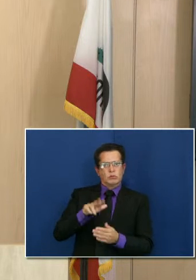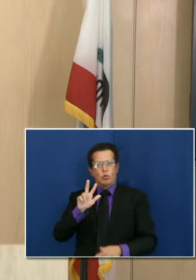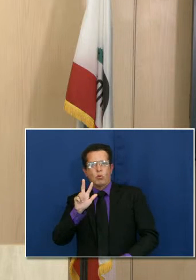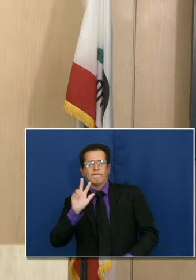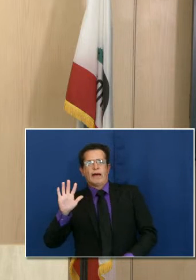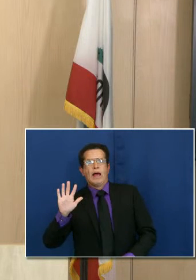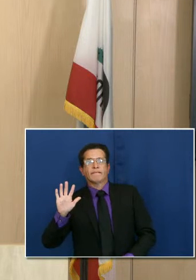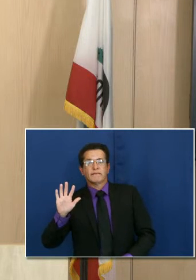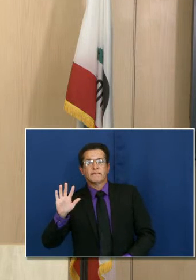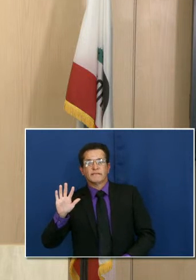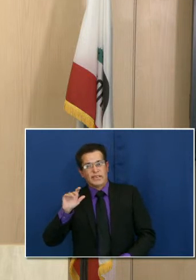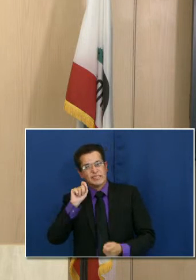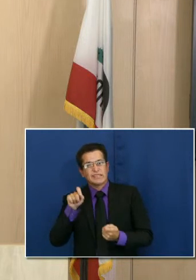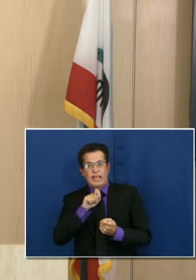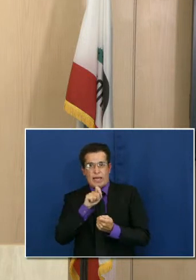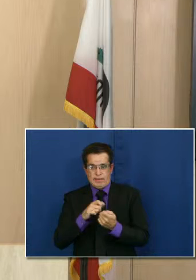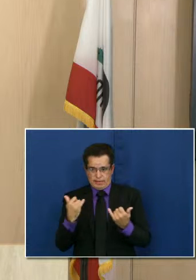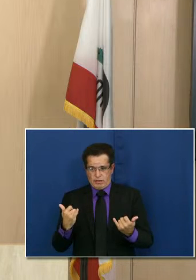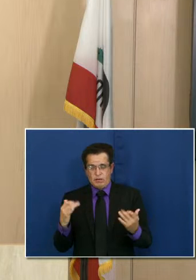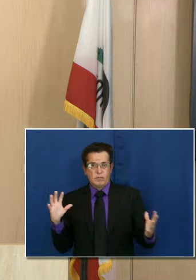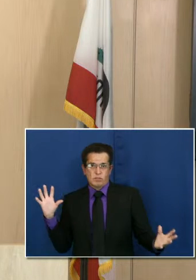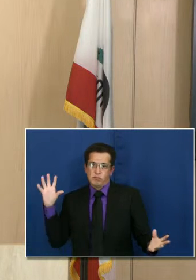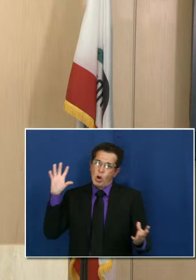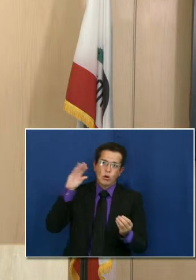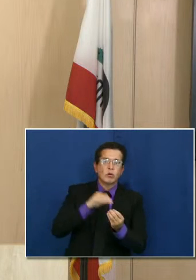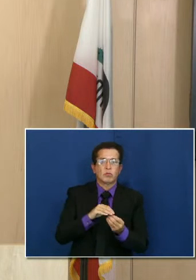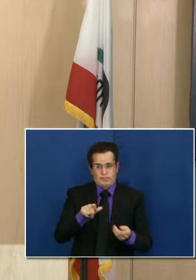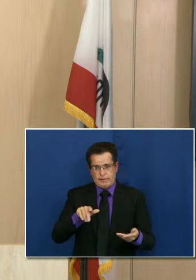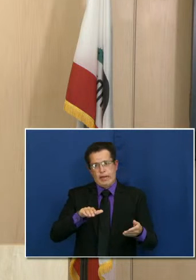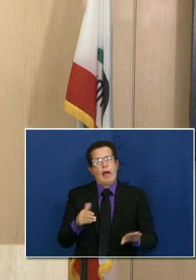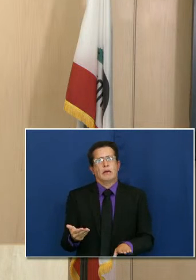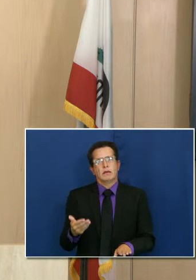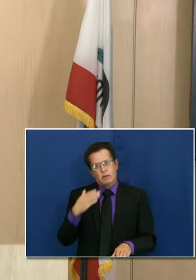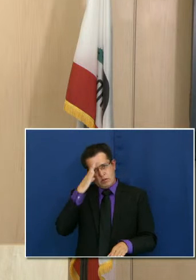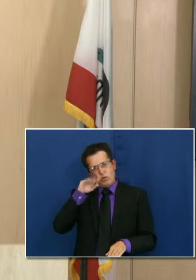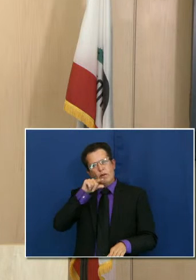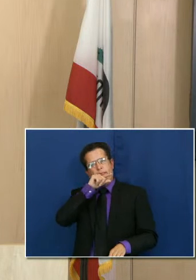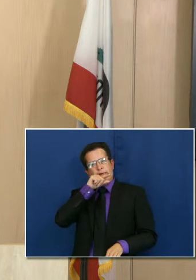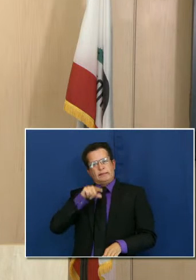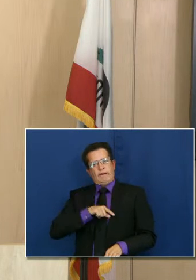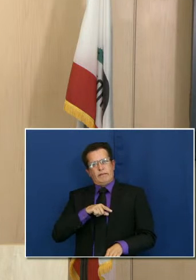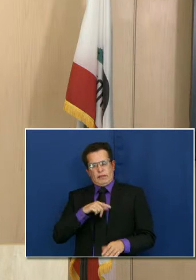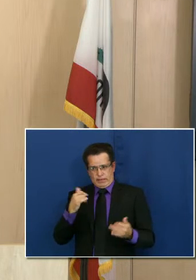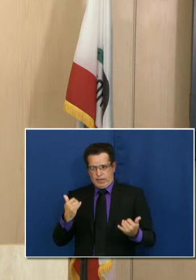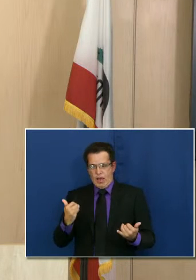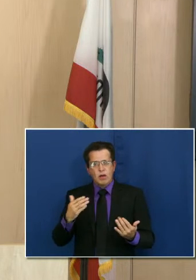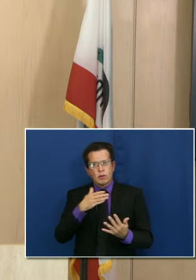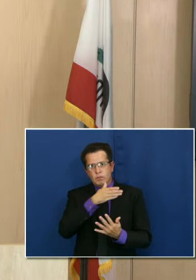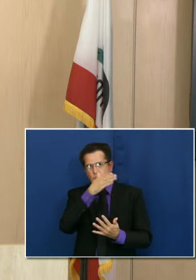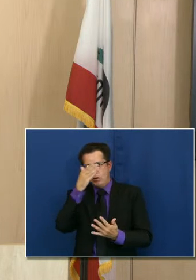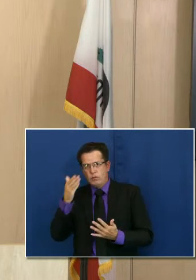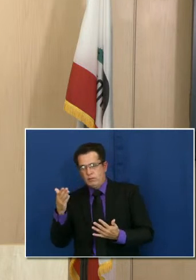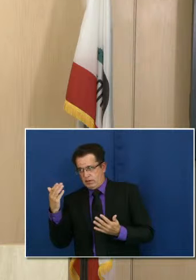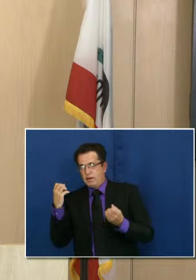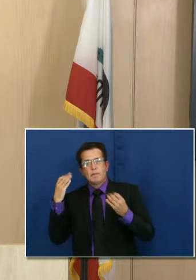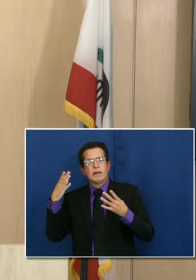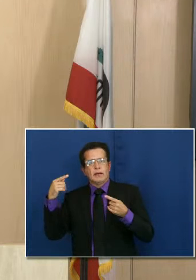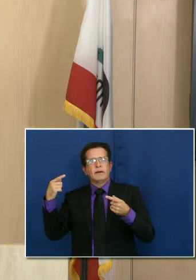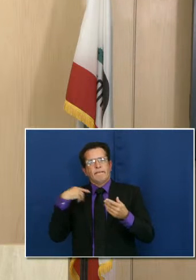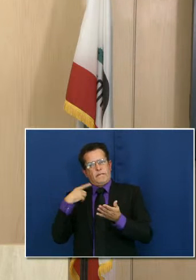1,035 to be exact today. And you know, throughout Thanksgiving, and we anticipate as we head into the holidays, there's a lot of debate and